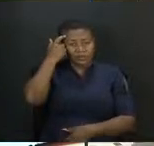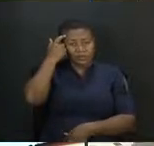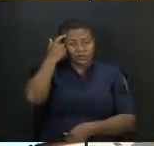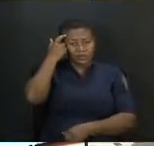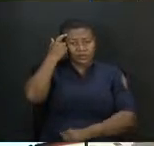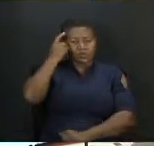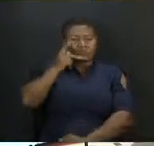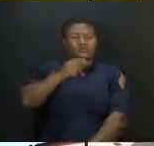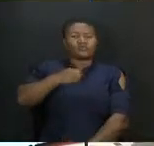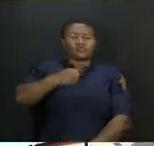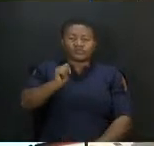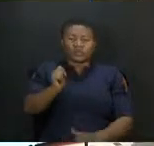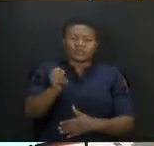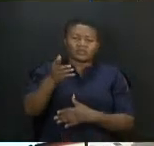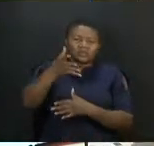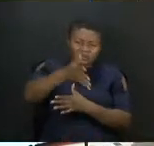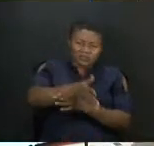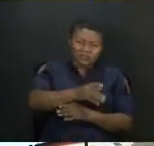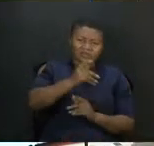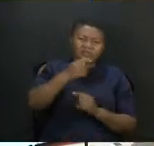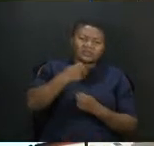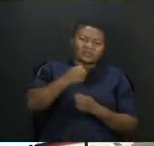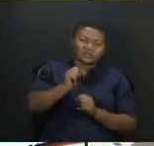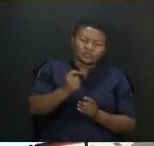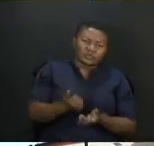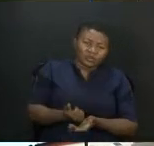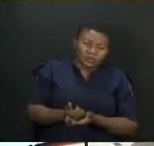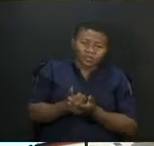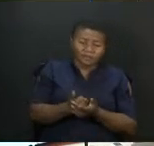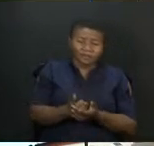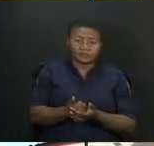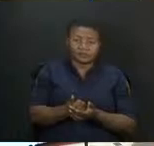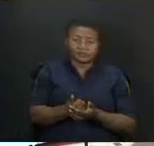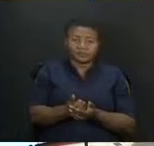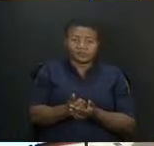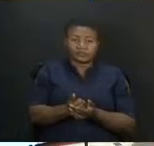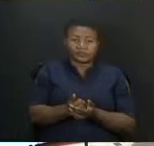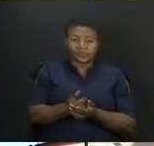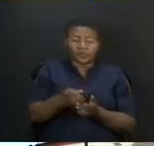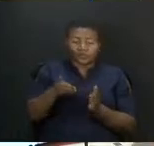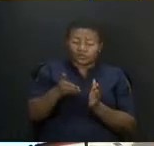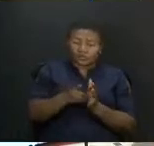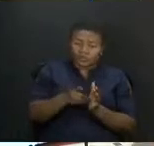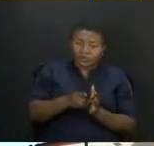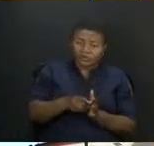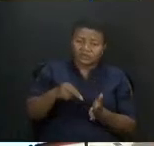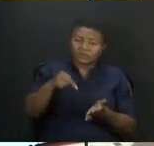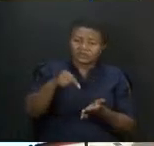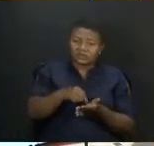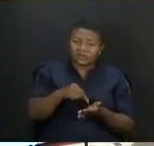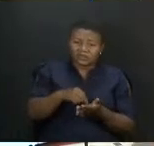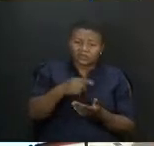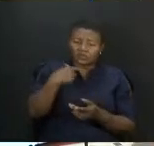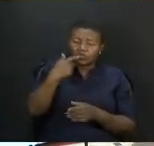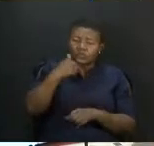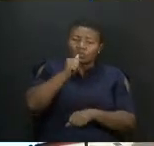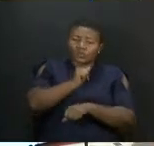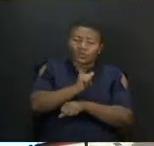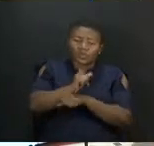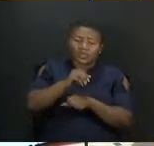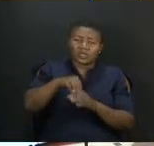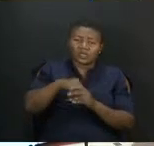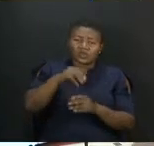intervene. The health professionals are stressed. People are in